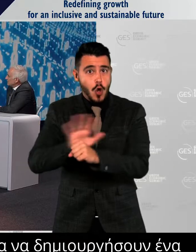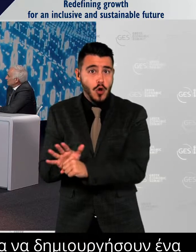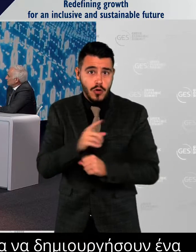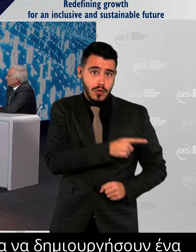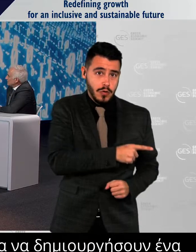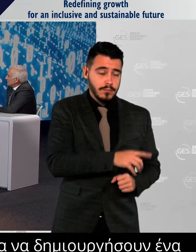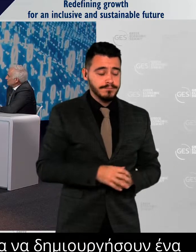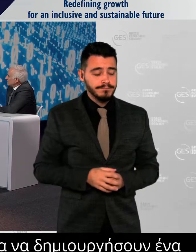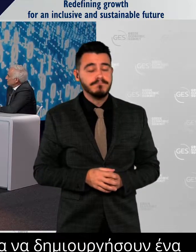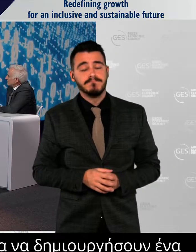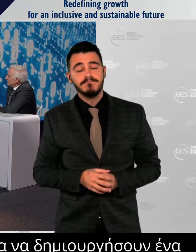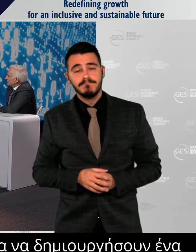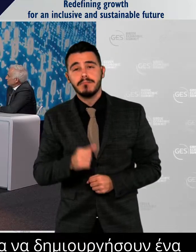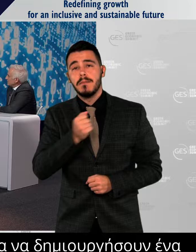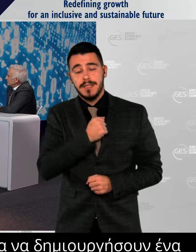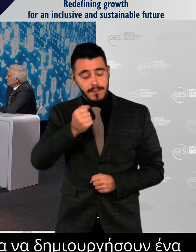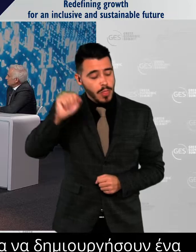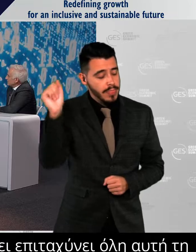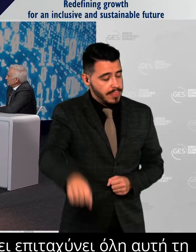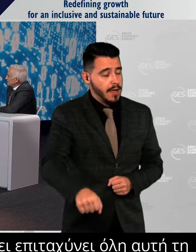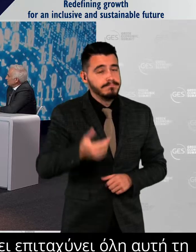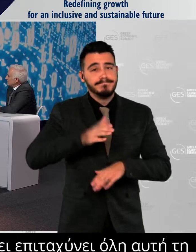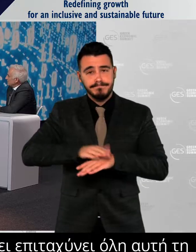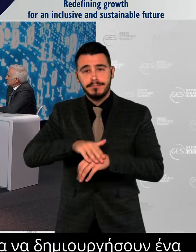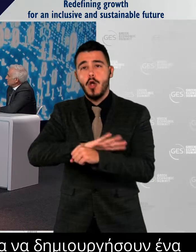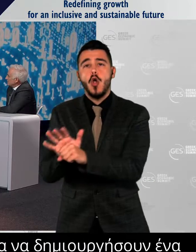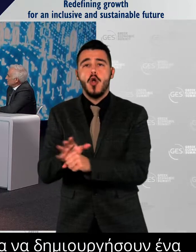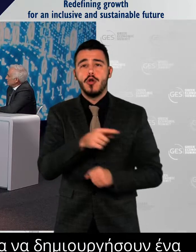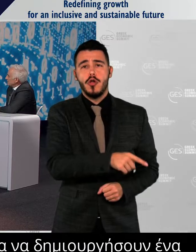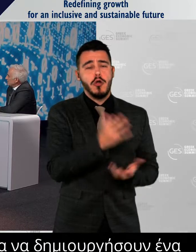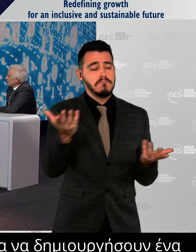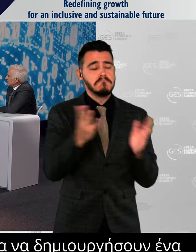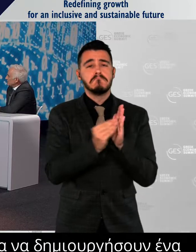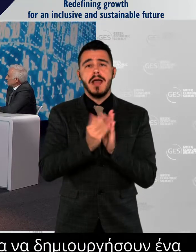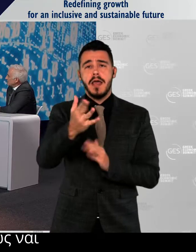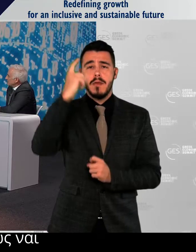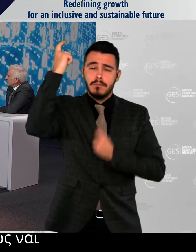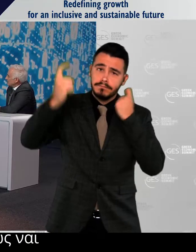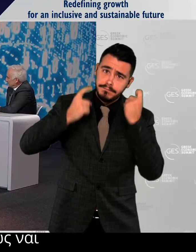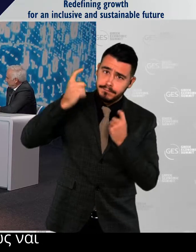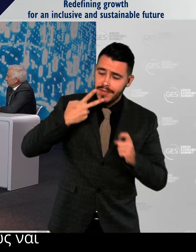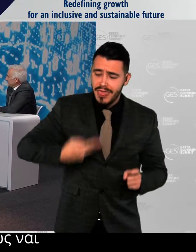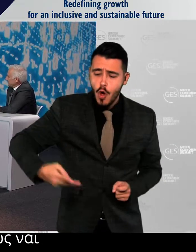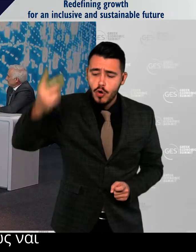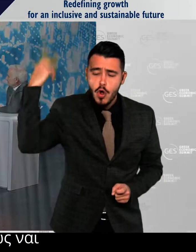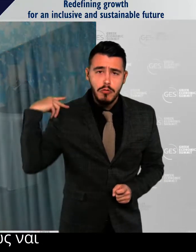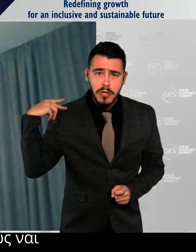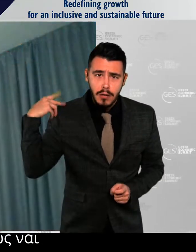Think about 2 years ago in some of our European countries. I'm not thinking about outside our